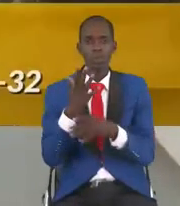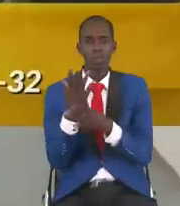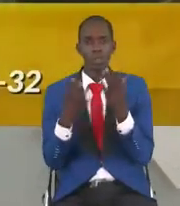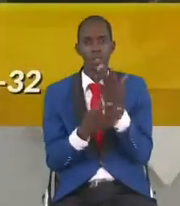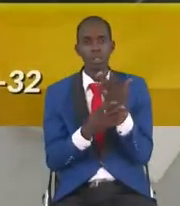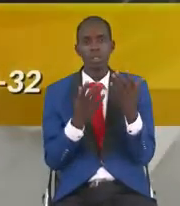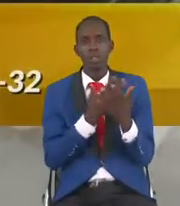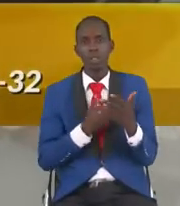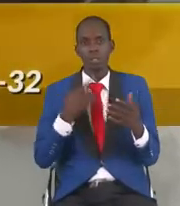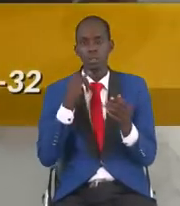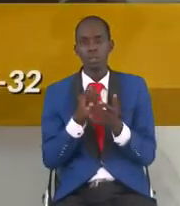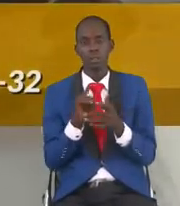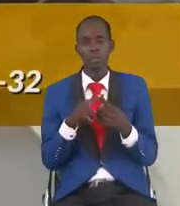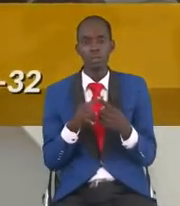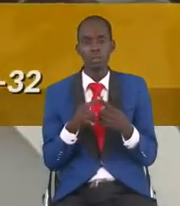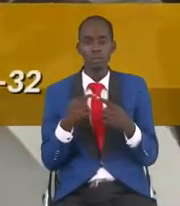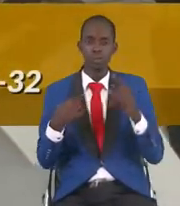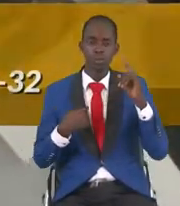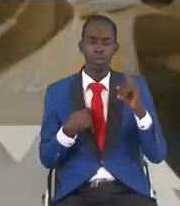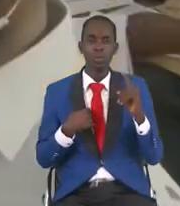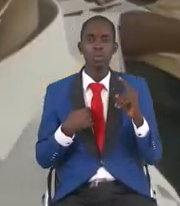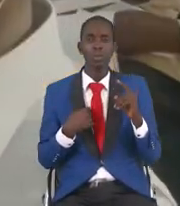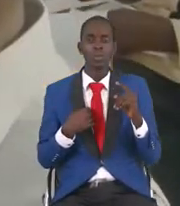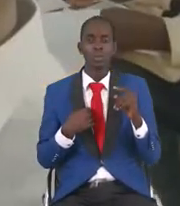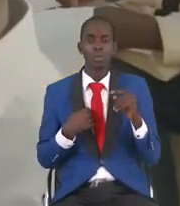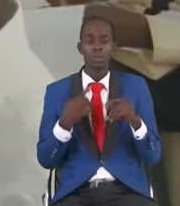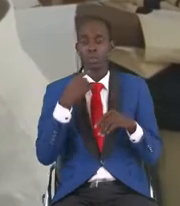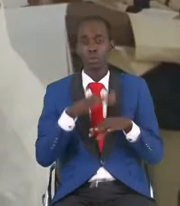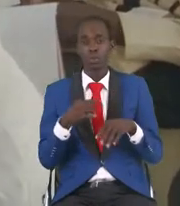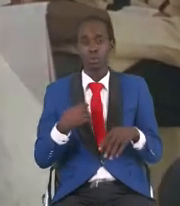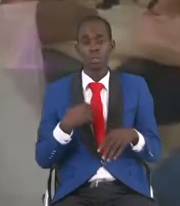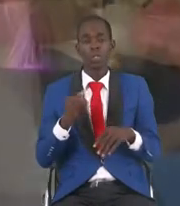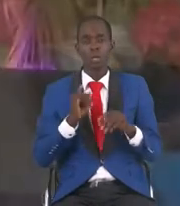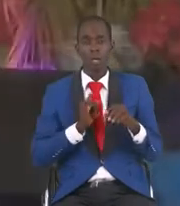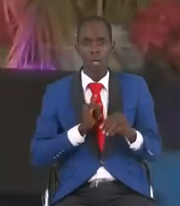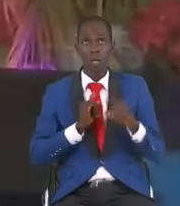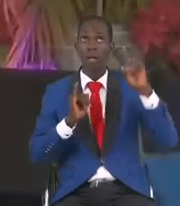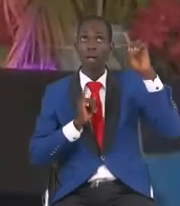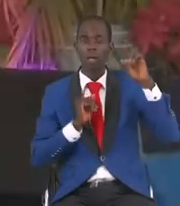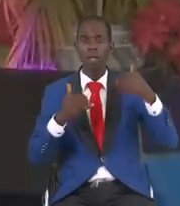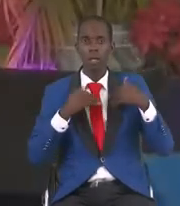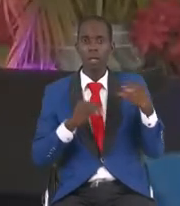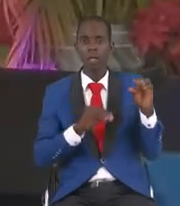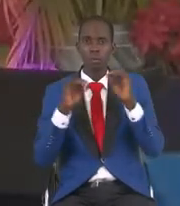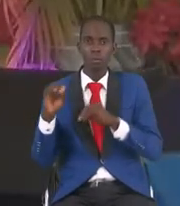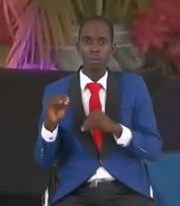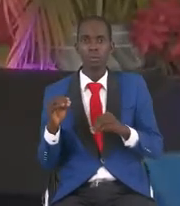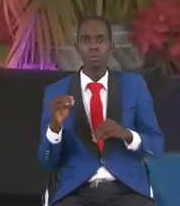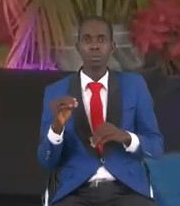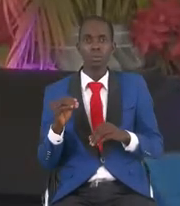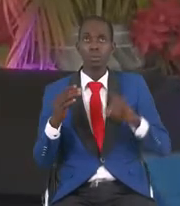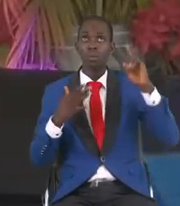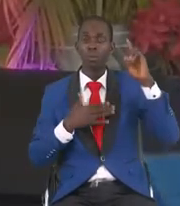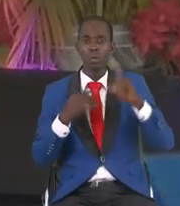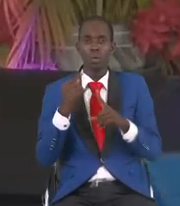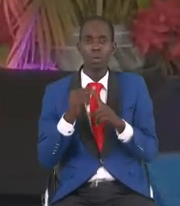said unto me, behold, I have put my word in thy mouth. I have put my